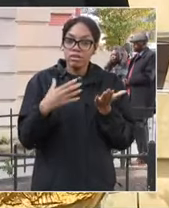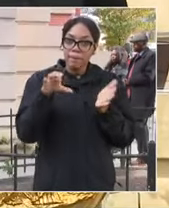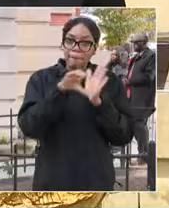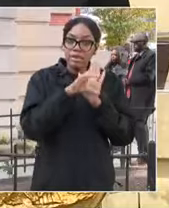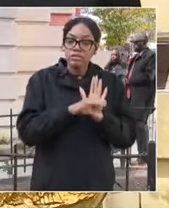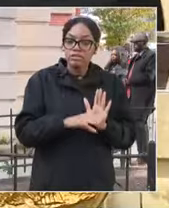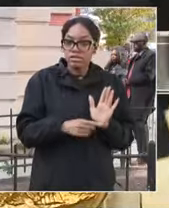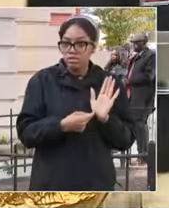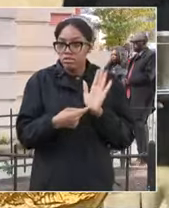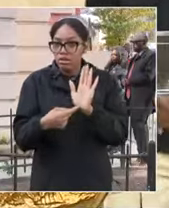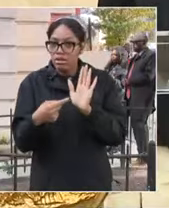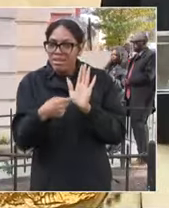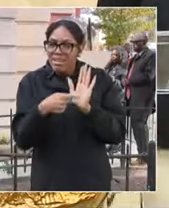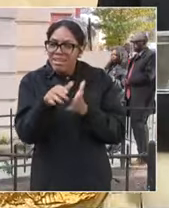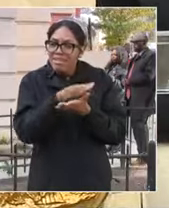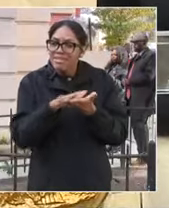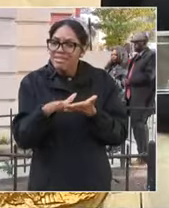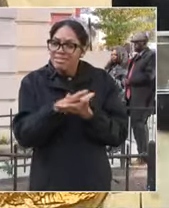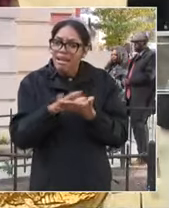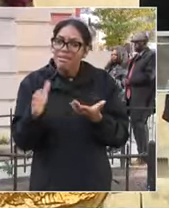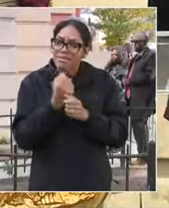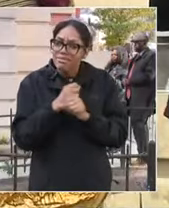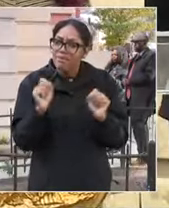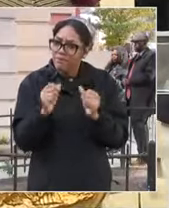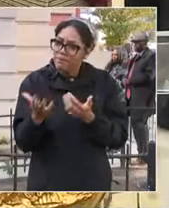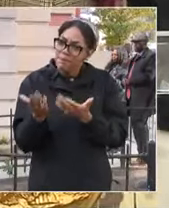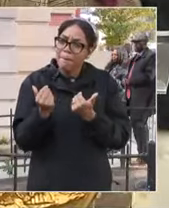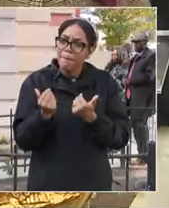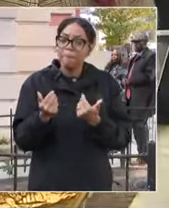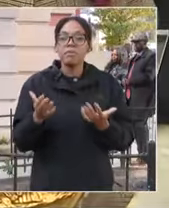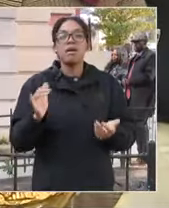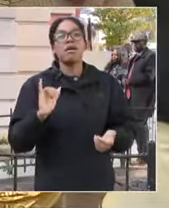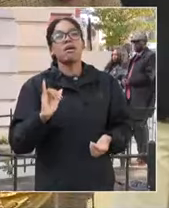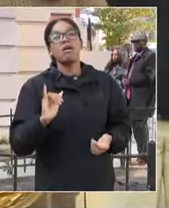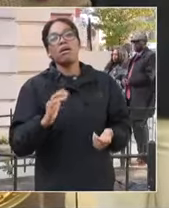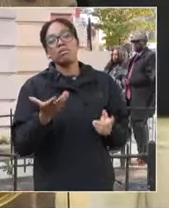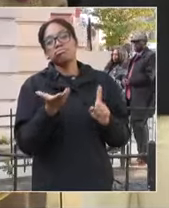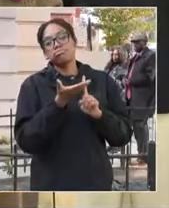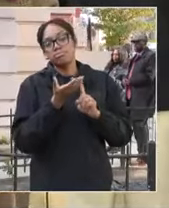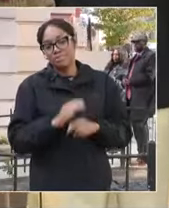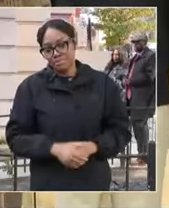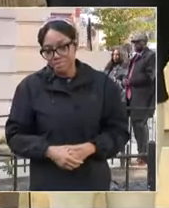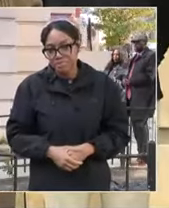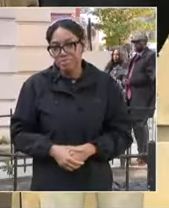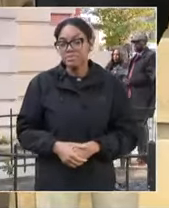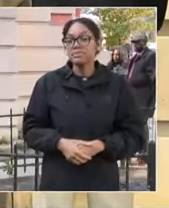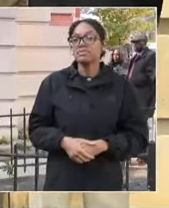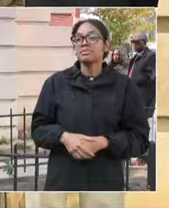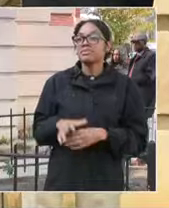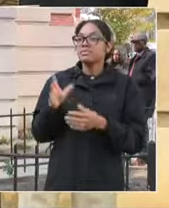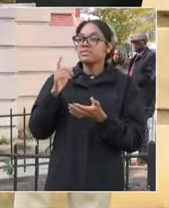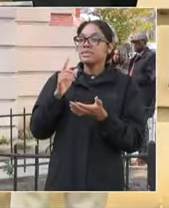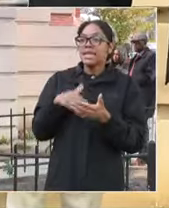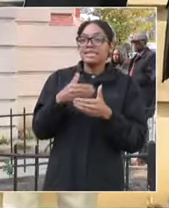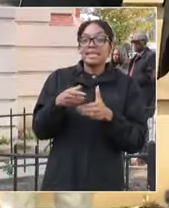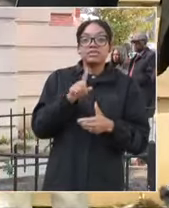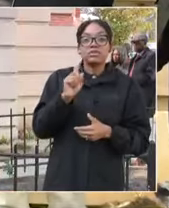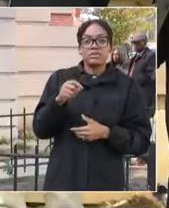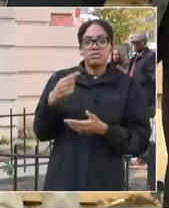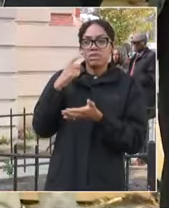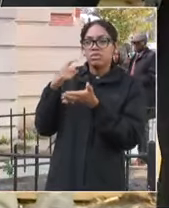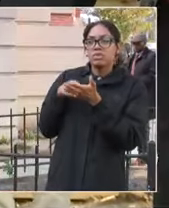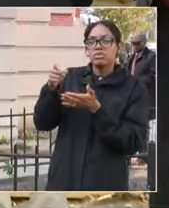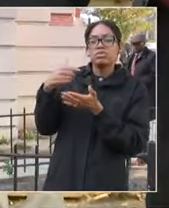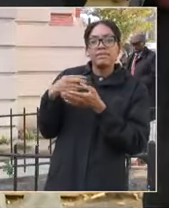those interventions. Okay. Any other questions? Yes, ma'am. So I know that you guys had a shift in the homelessness strategy a bit